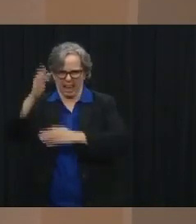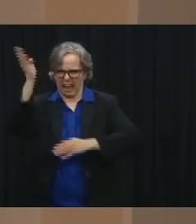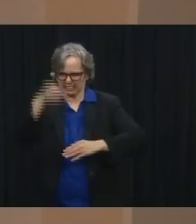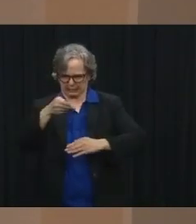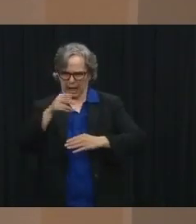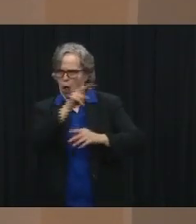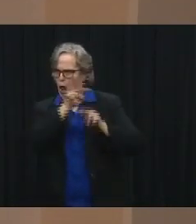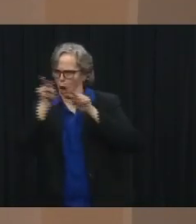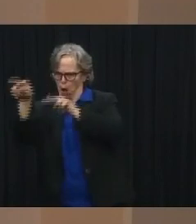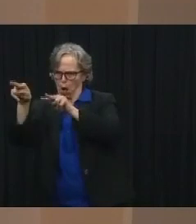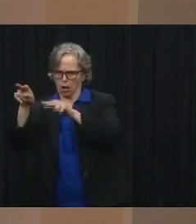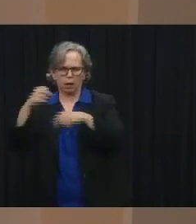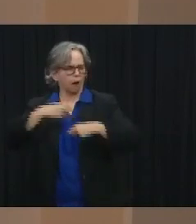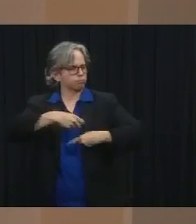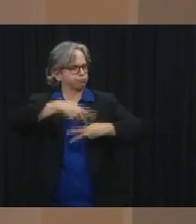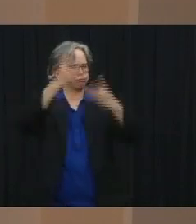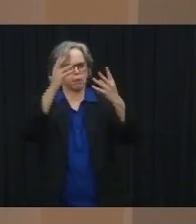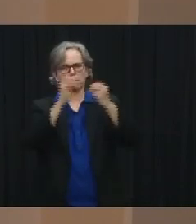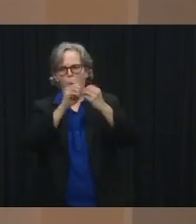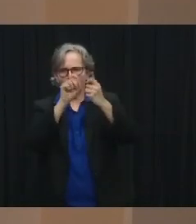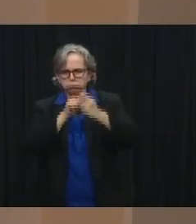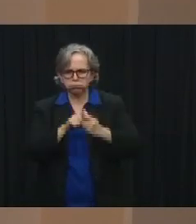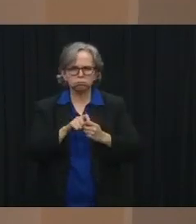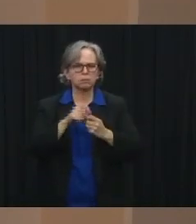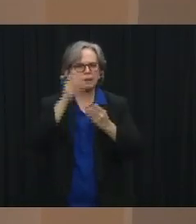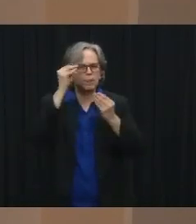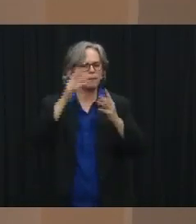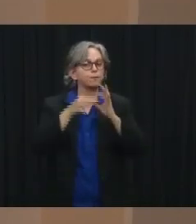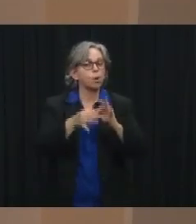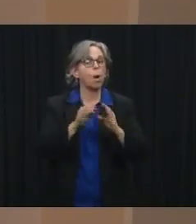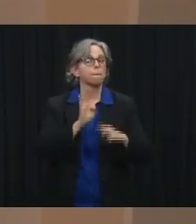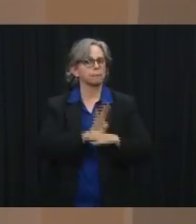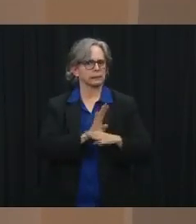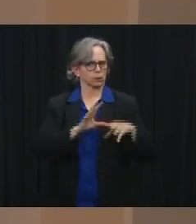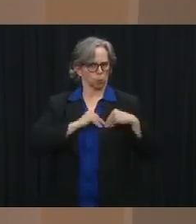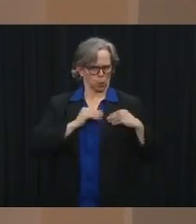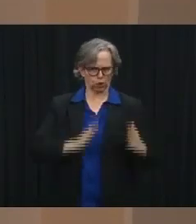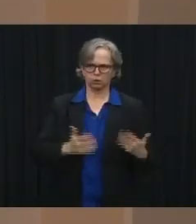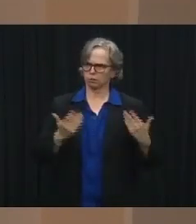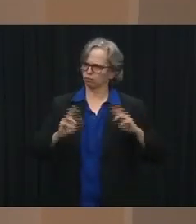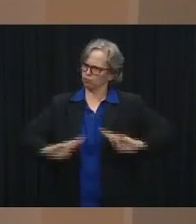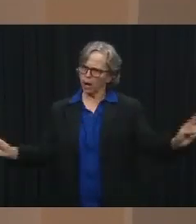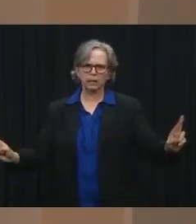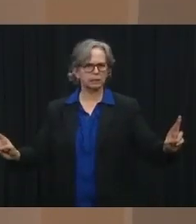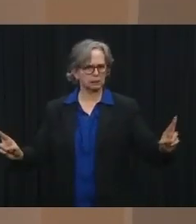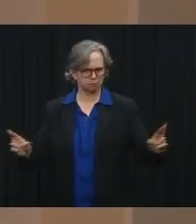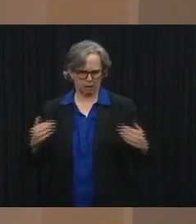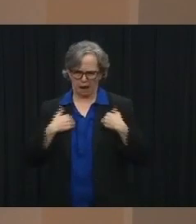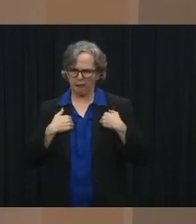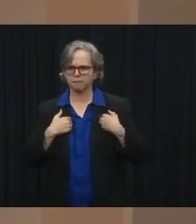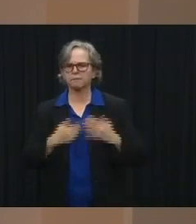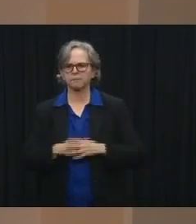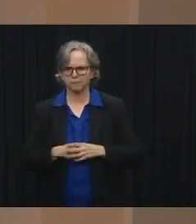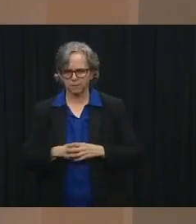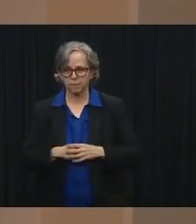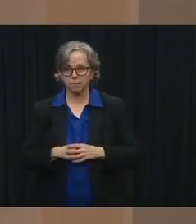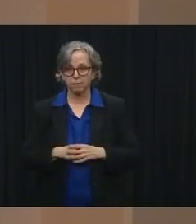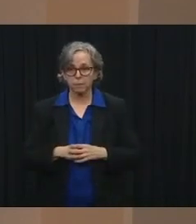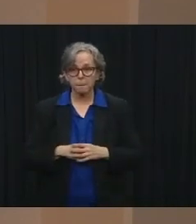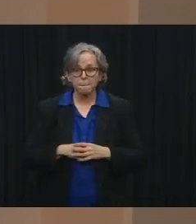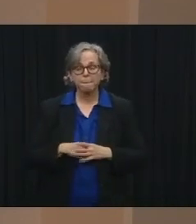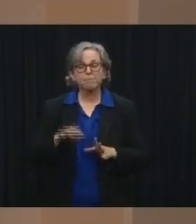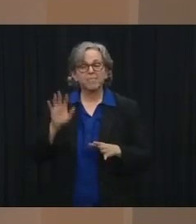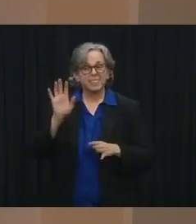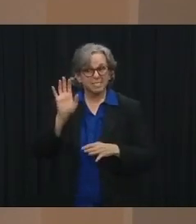about being transparent up here. And one of the things that really troubled me yesterday was the fact that we received an order from the Department